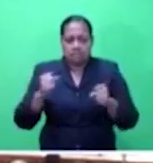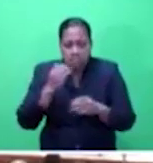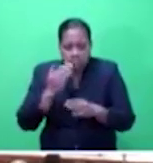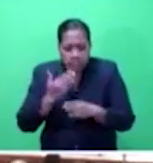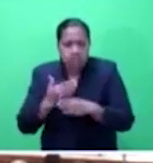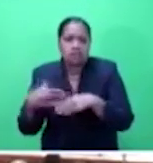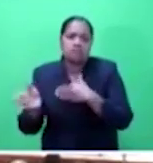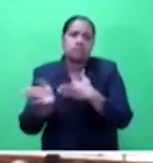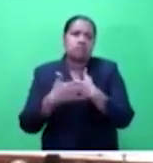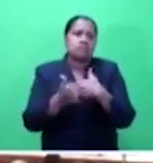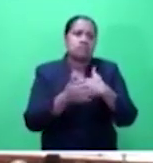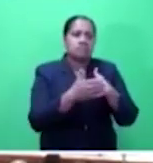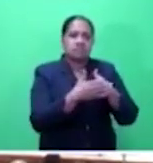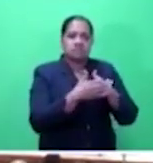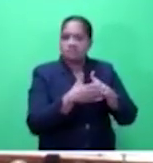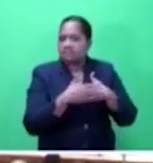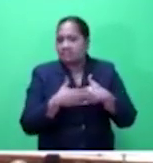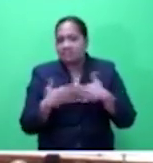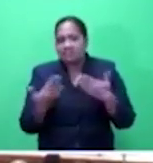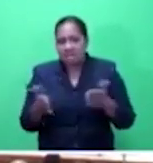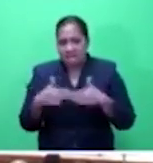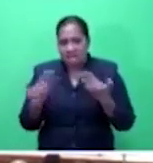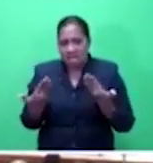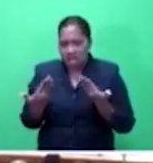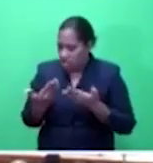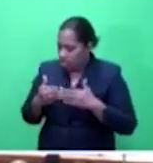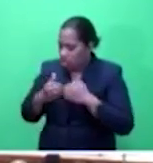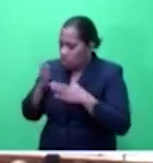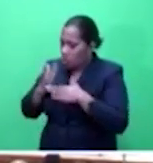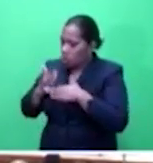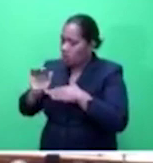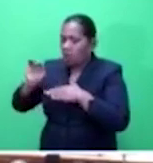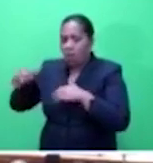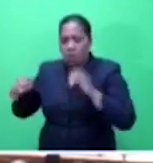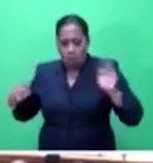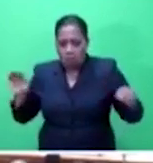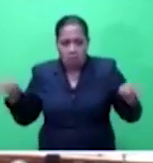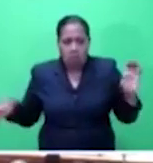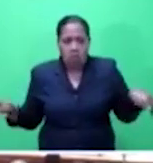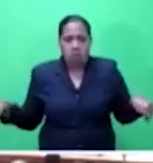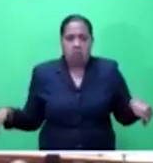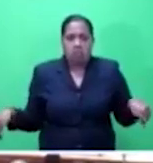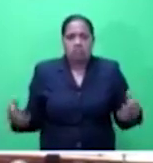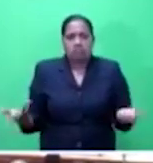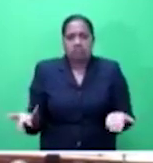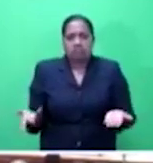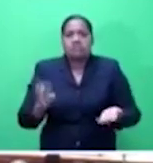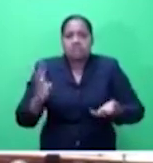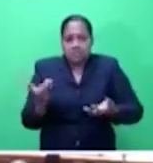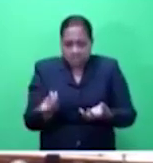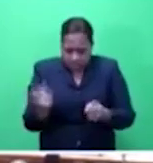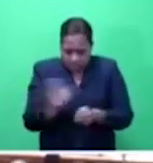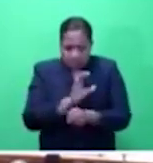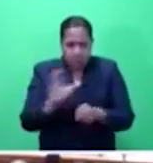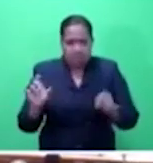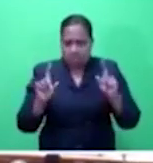and cleaning supplies and start working from home, like so many employees in larger countries and white-collar industries. These Fijians